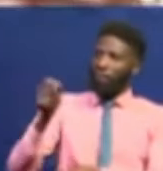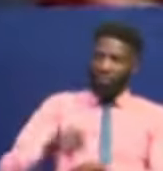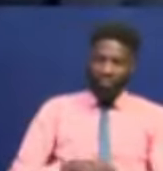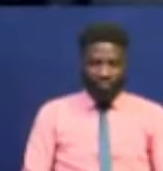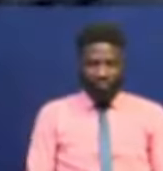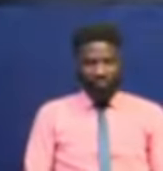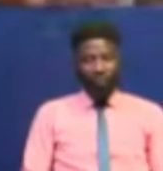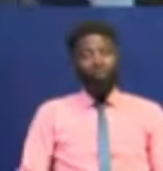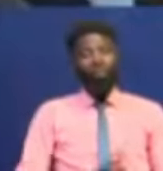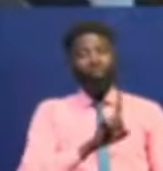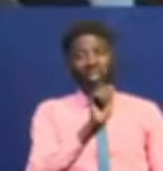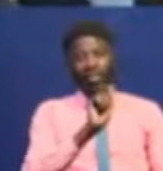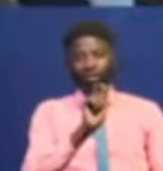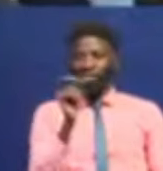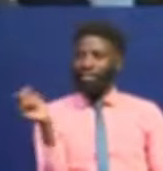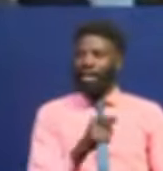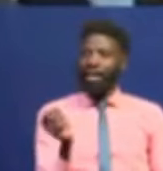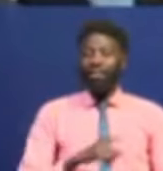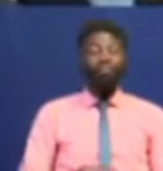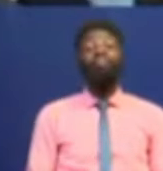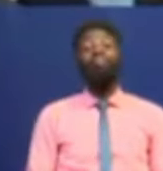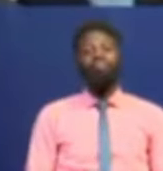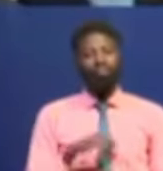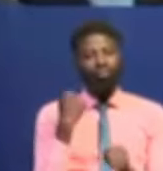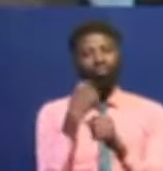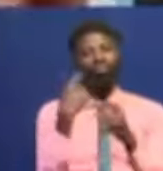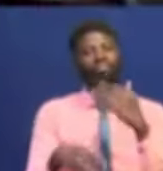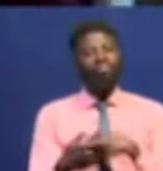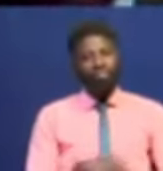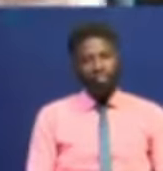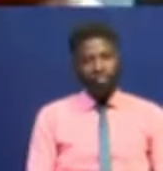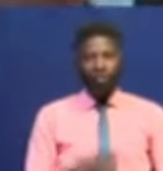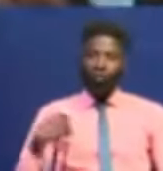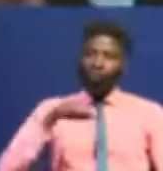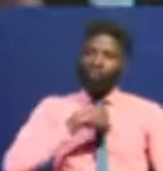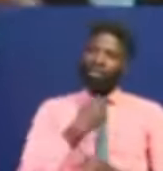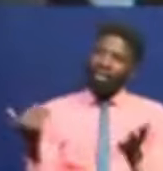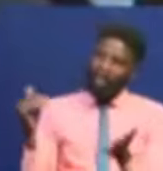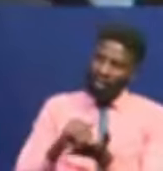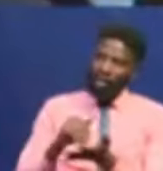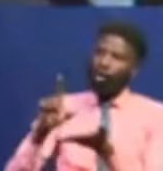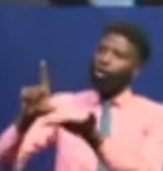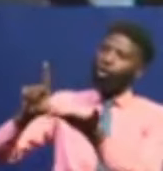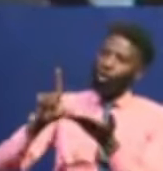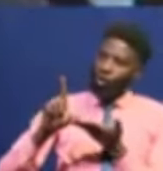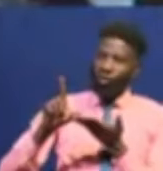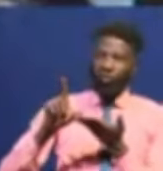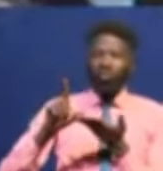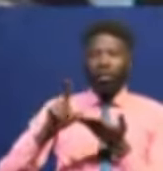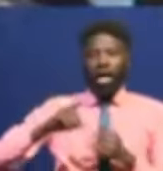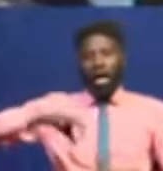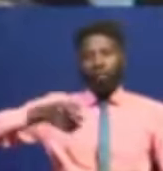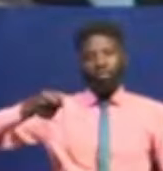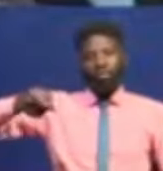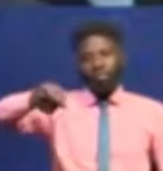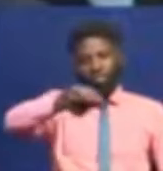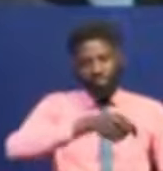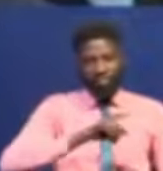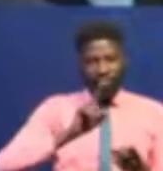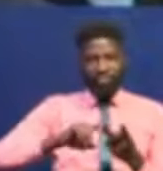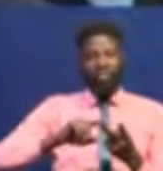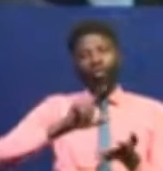trillion went to salaries. What did we do? We had to go and borrow to pay the counties. We had to go and borrow to